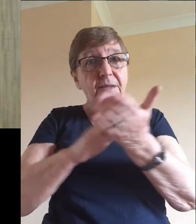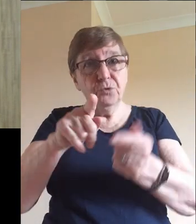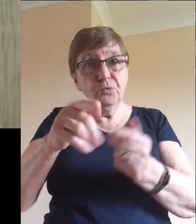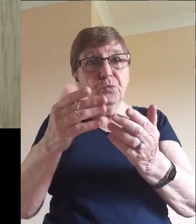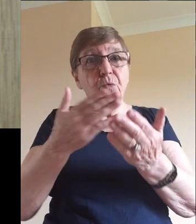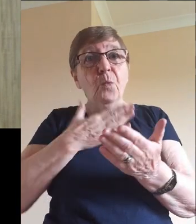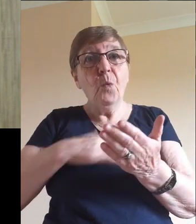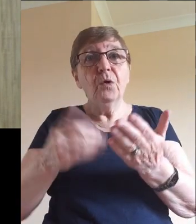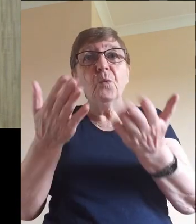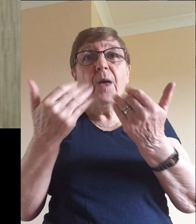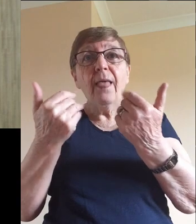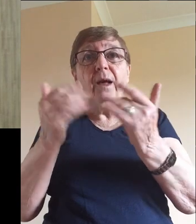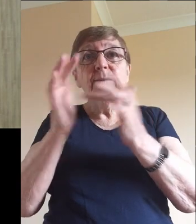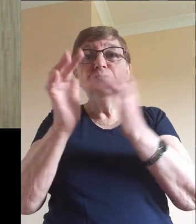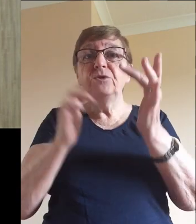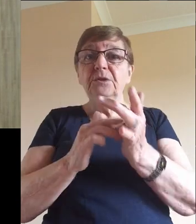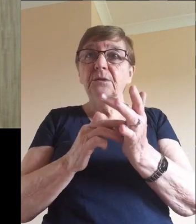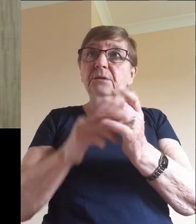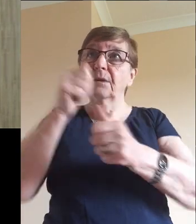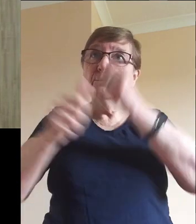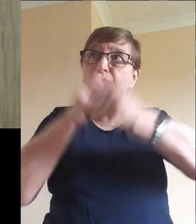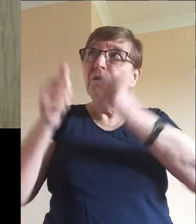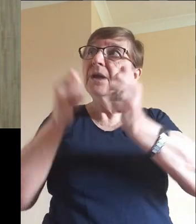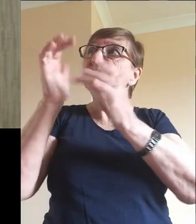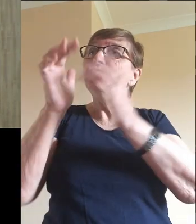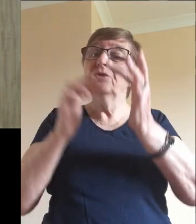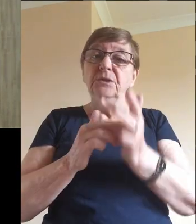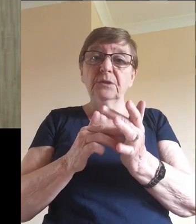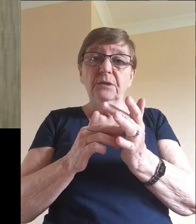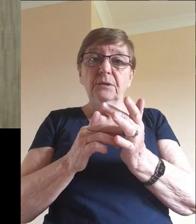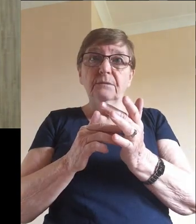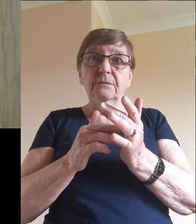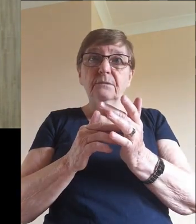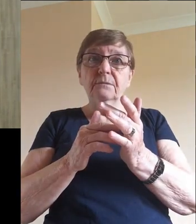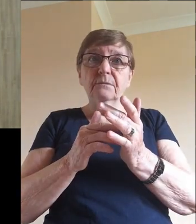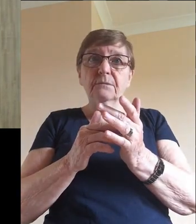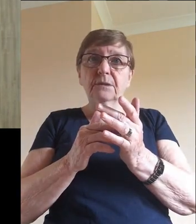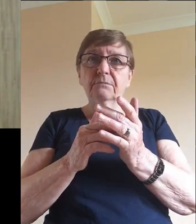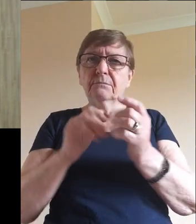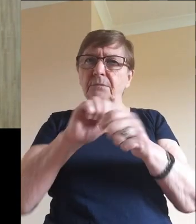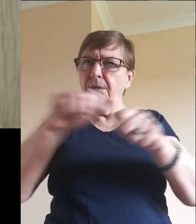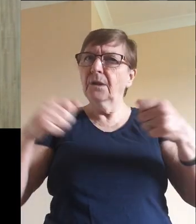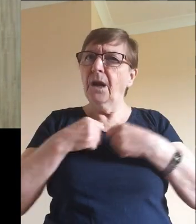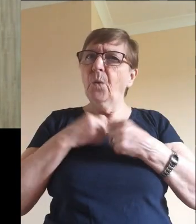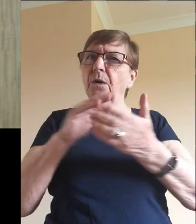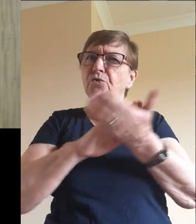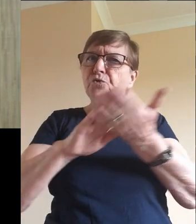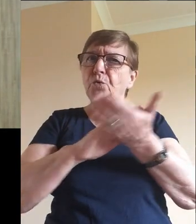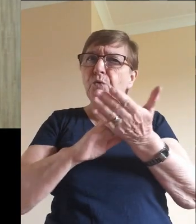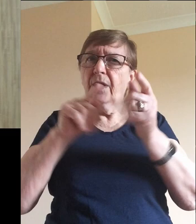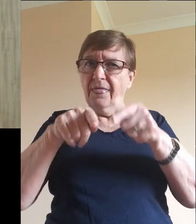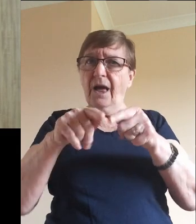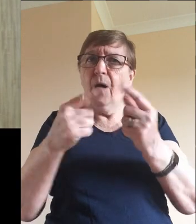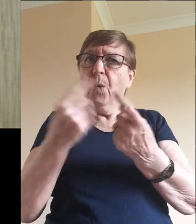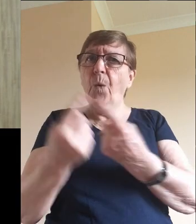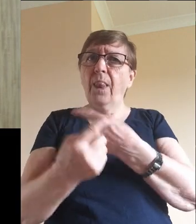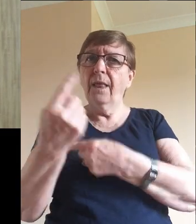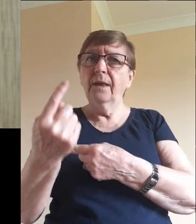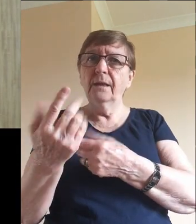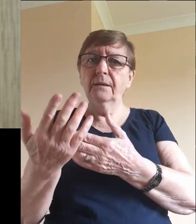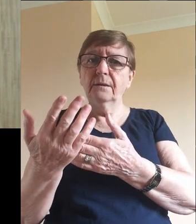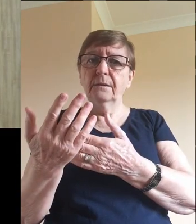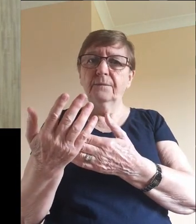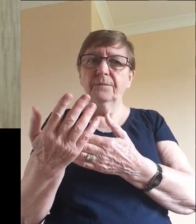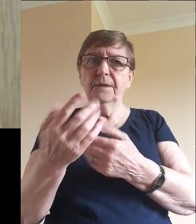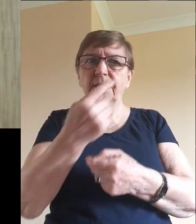him. But that is not our whole story either, is it? For each of us have,